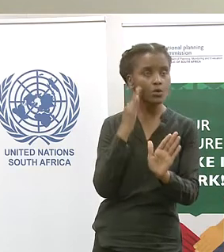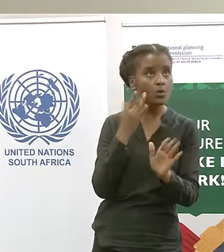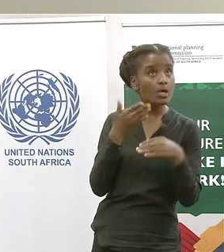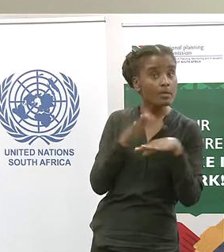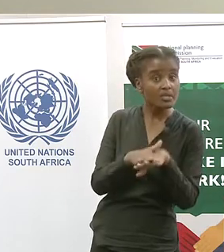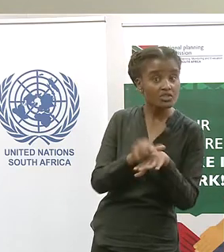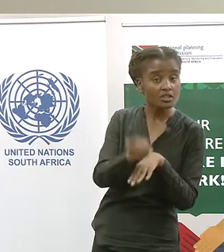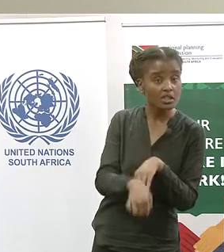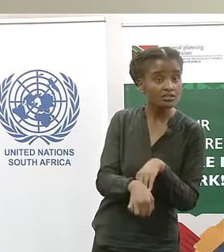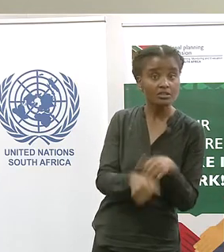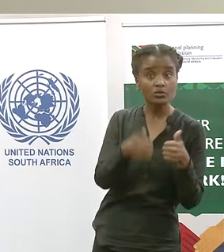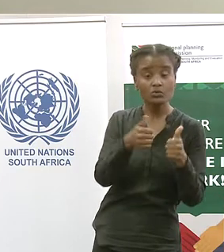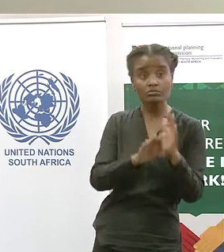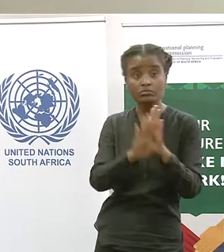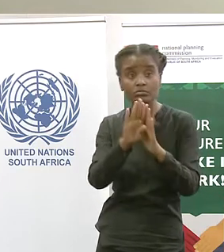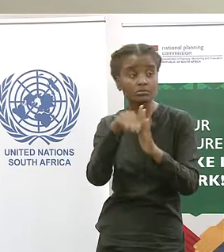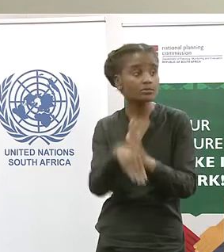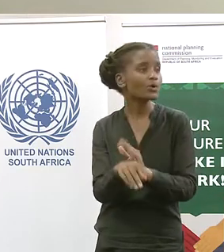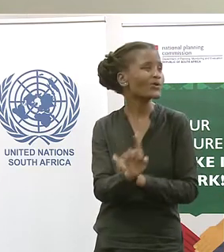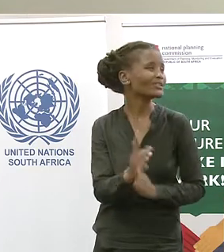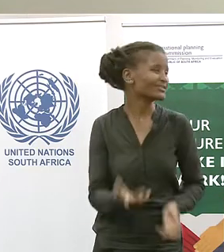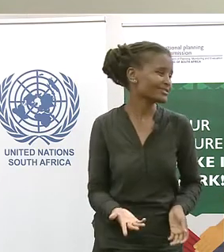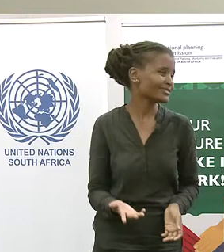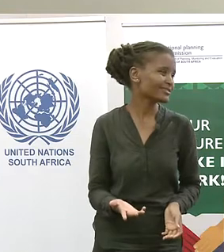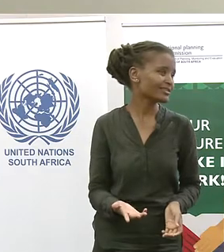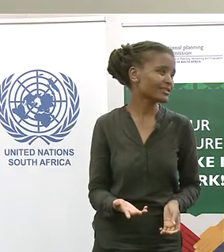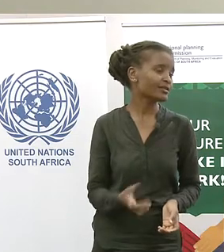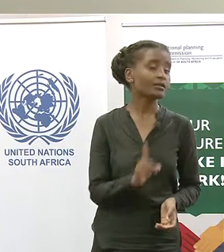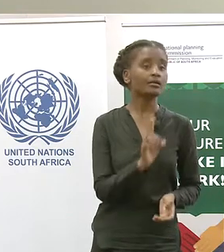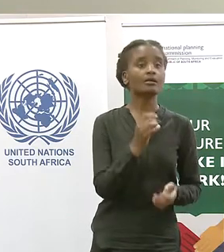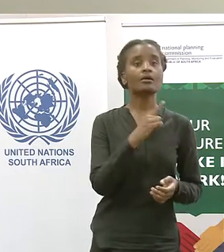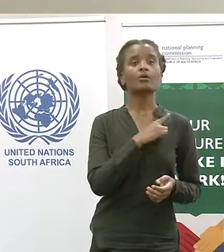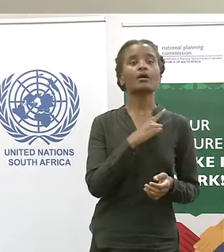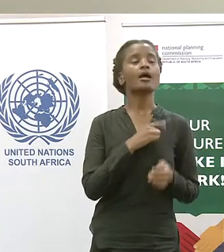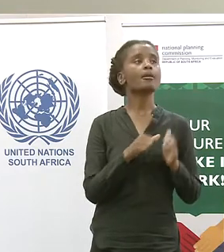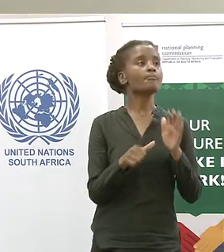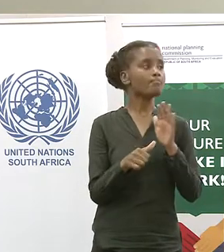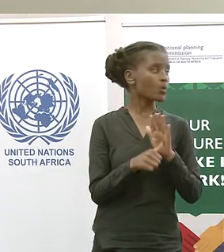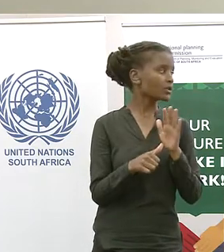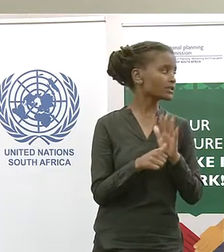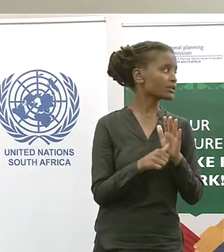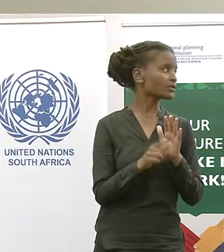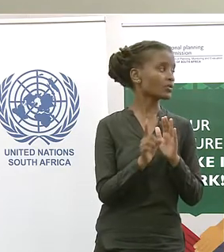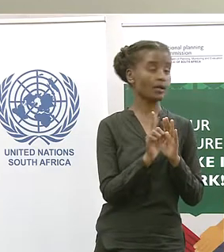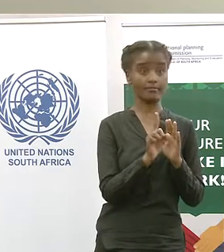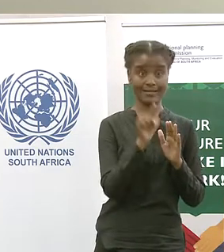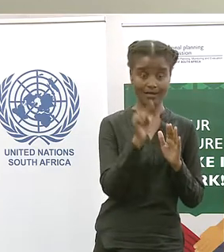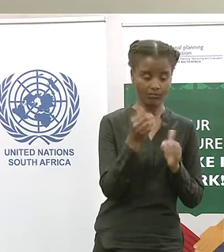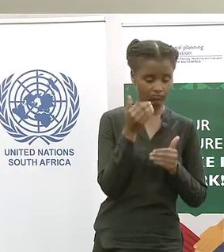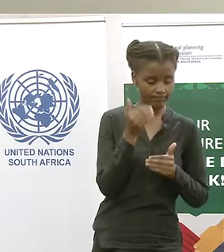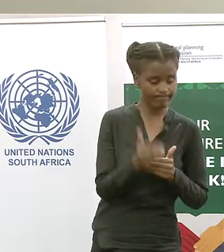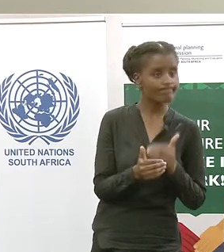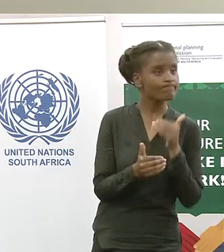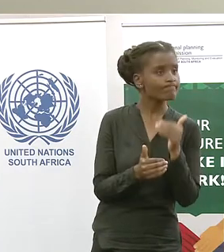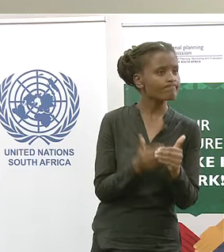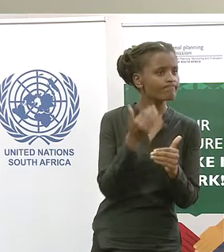becomes important that in the route and trajectory to inclusion,